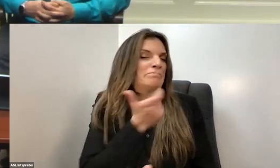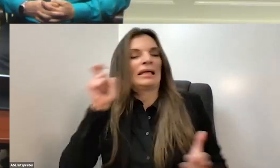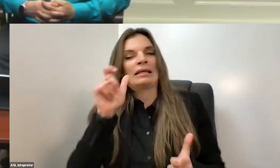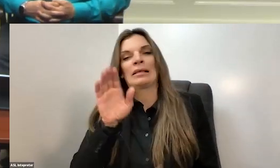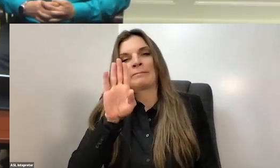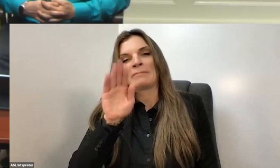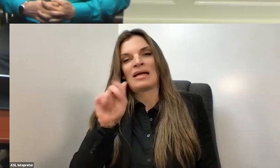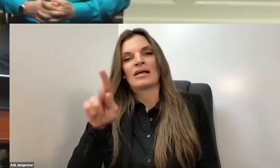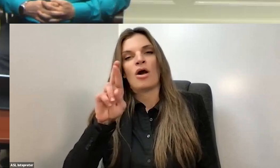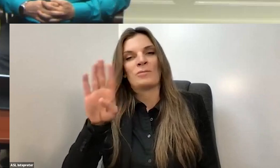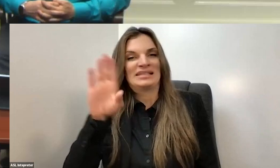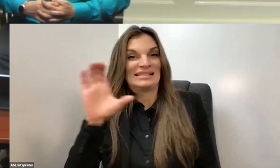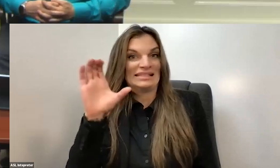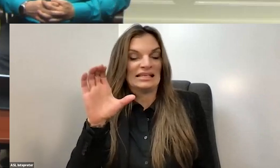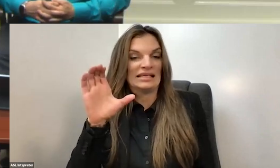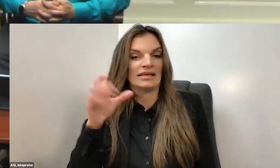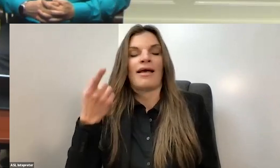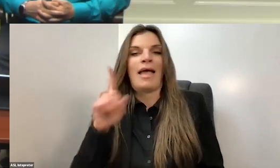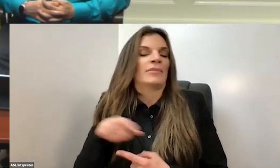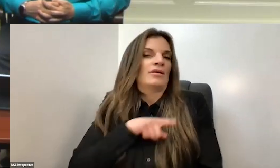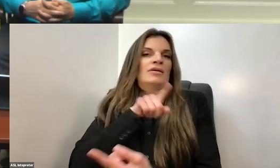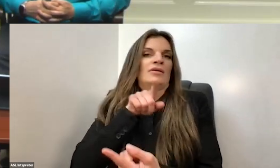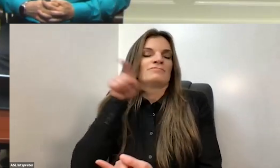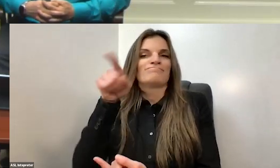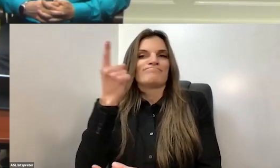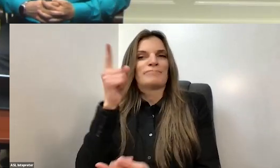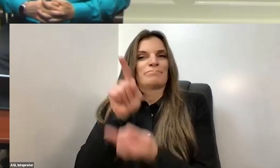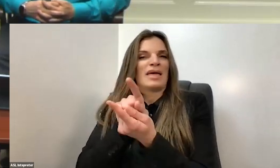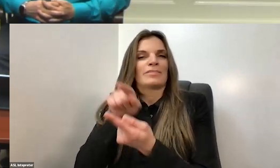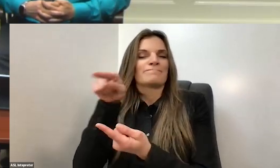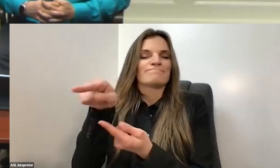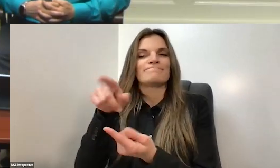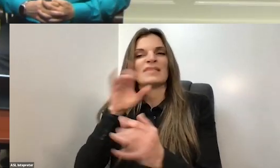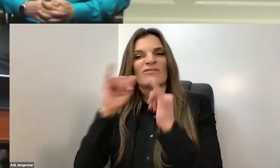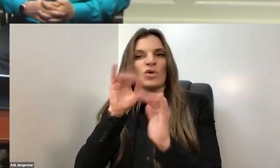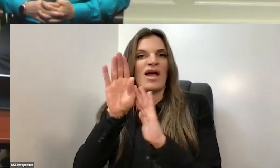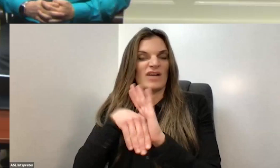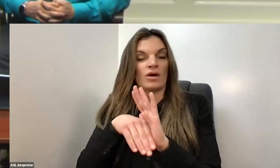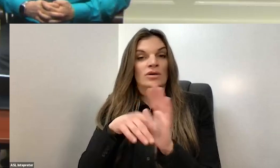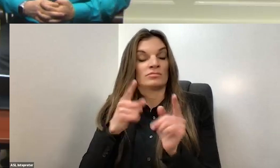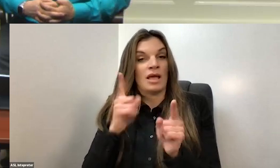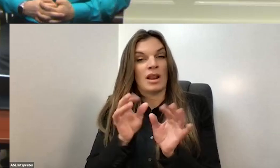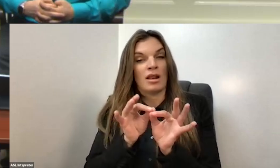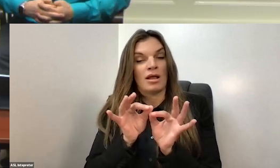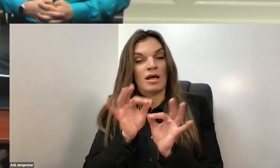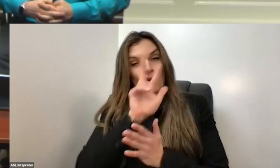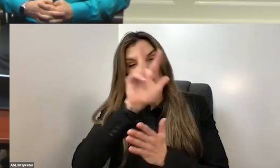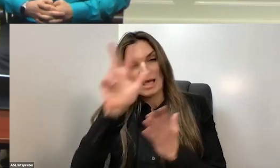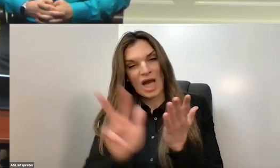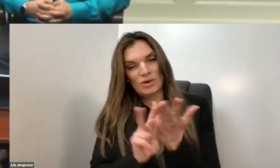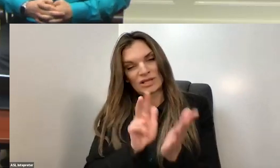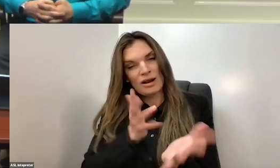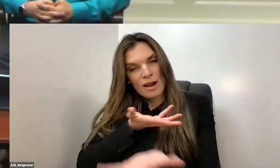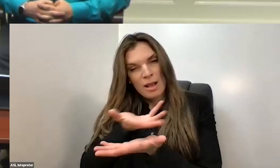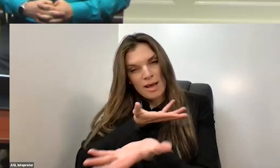RBC. And what was supposed to be a half hour interview turned out to be a 3 hour conversation. Which